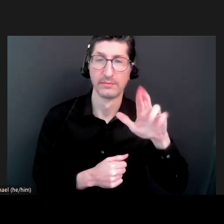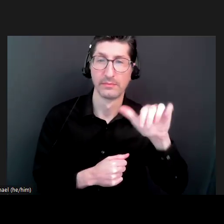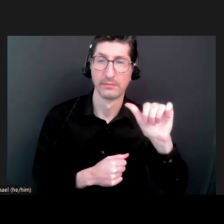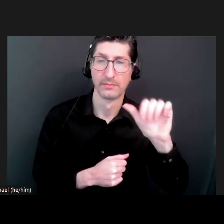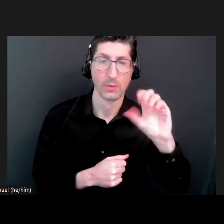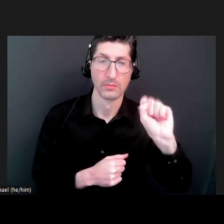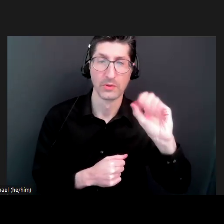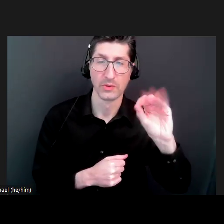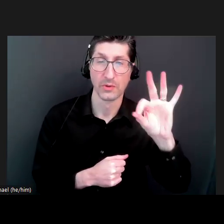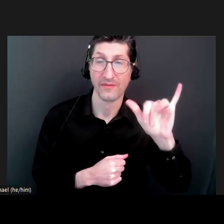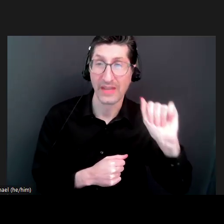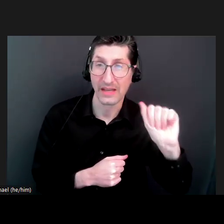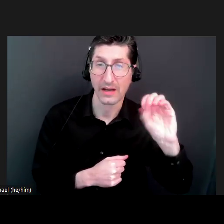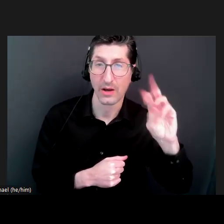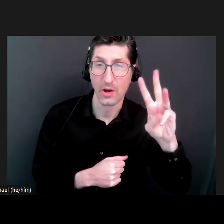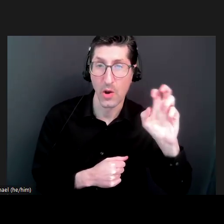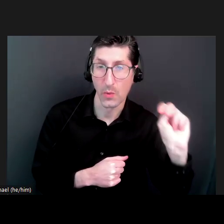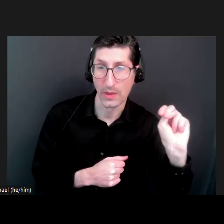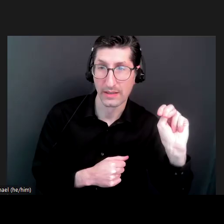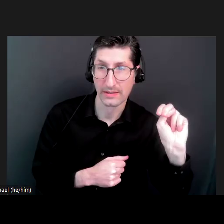Sophia Owen.